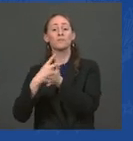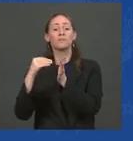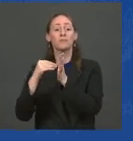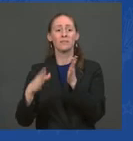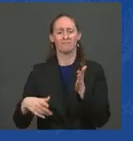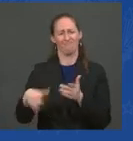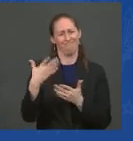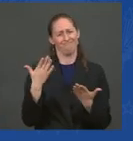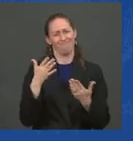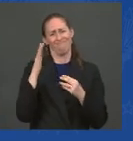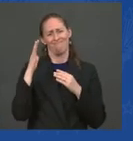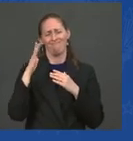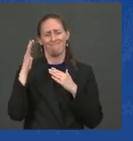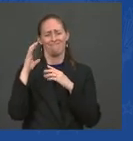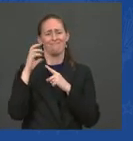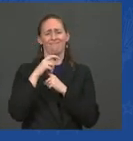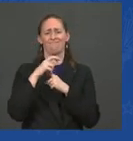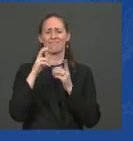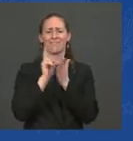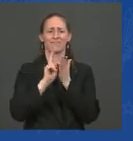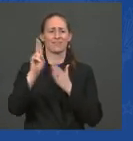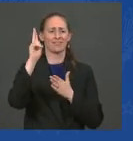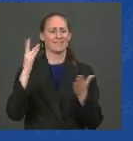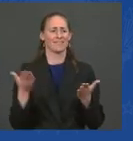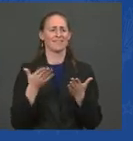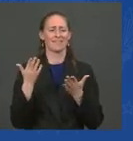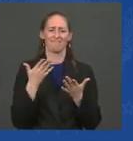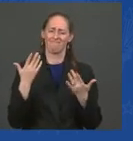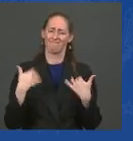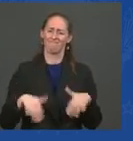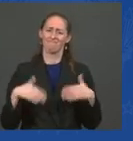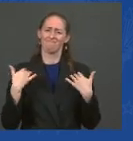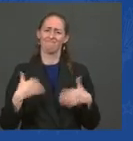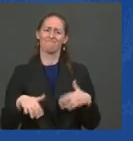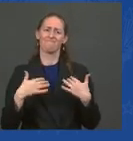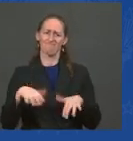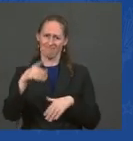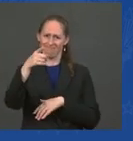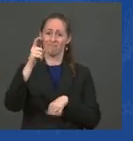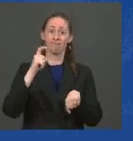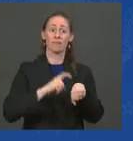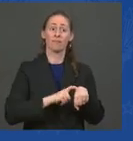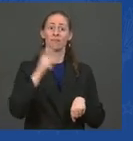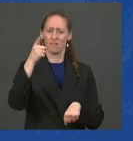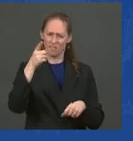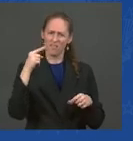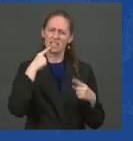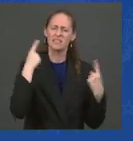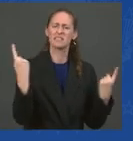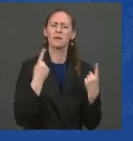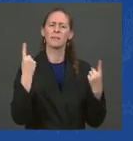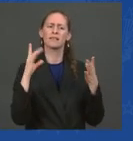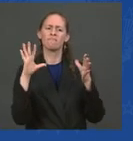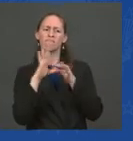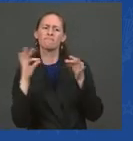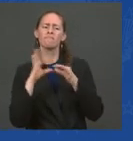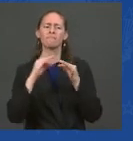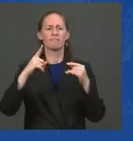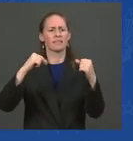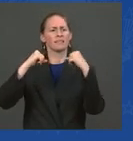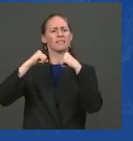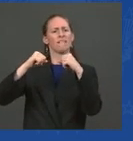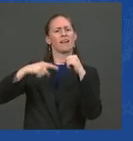there's no reason why you will not be doing what I'm doing as President of the United States, standing here, speaking to audiences from